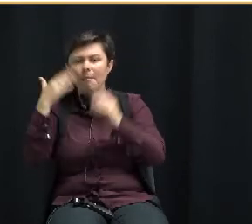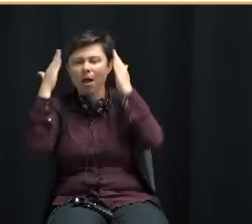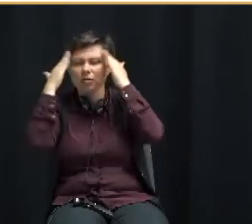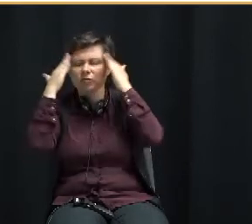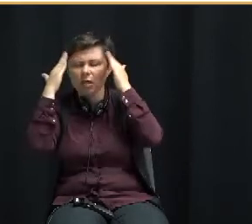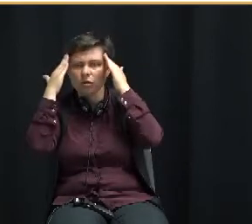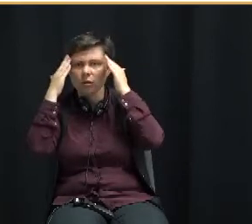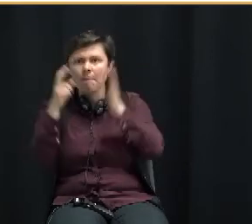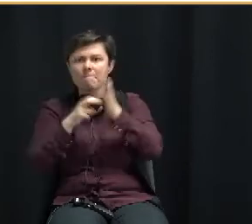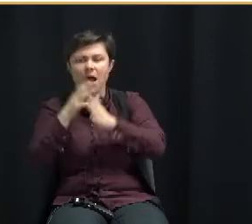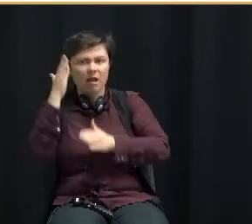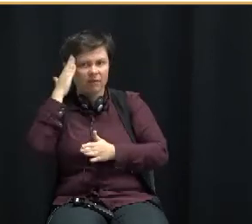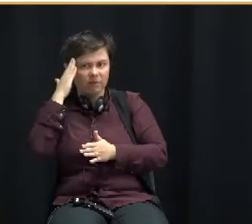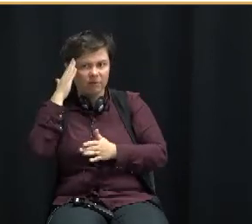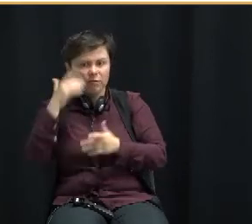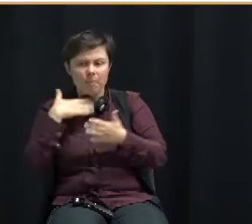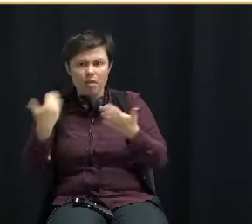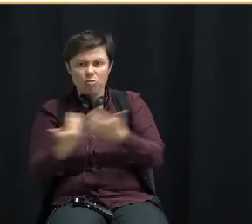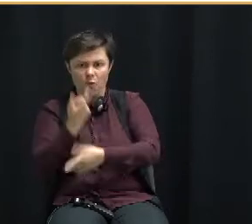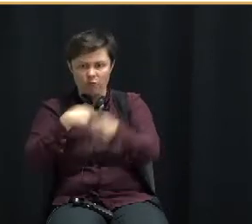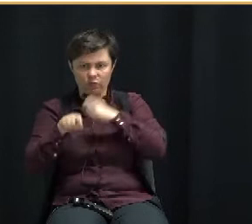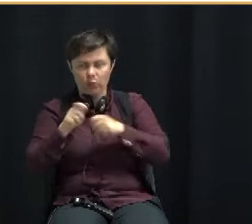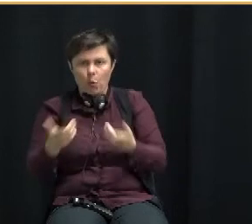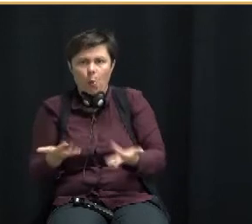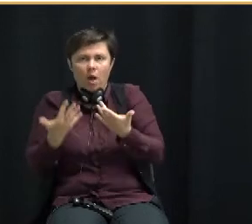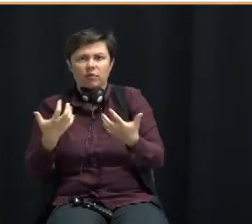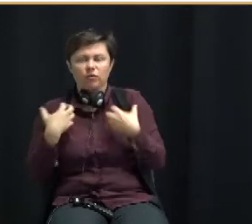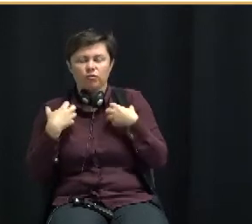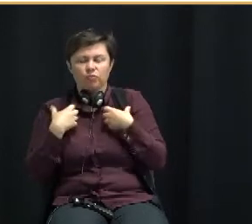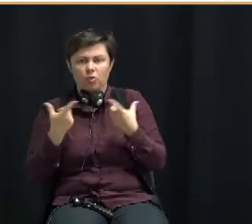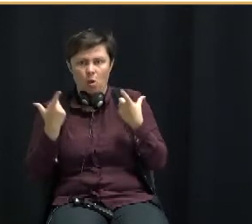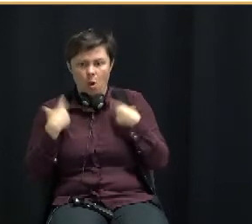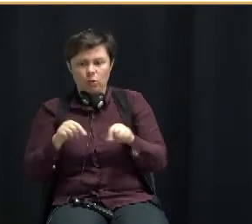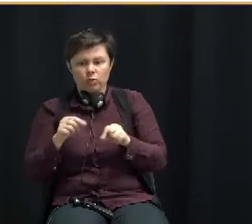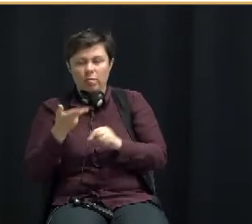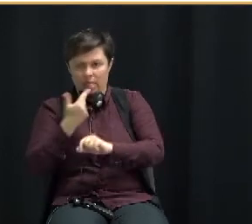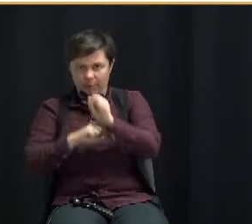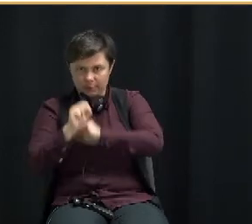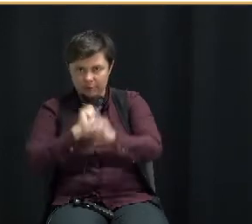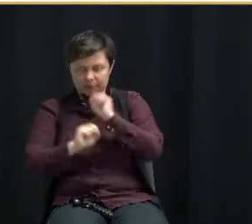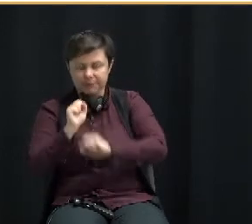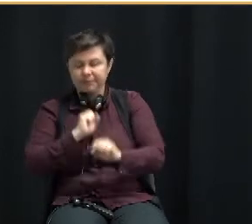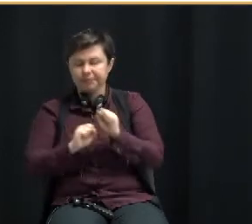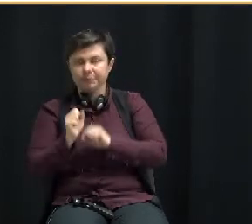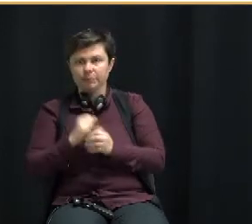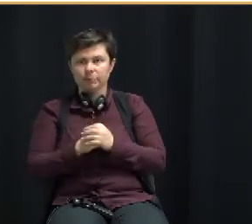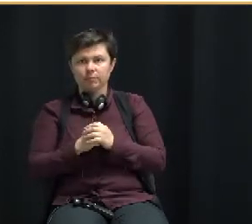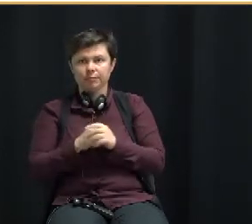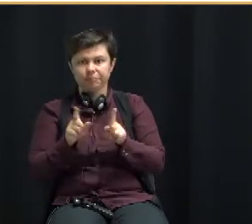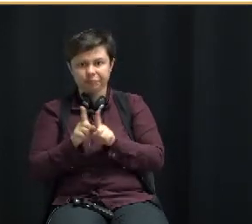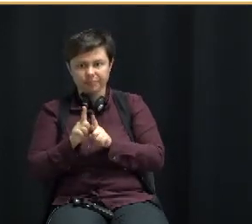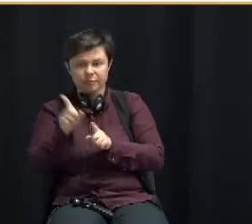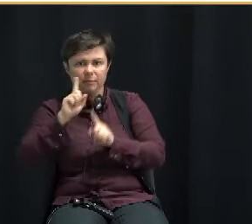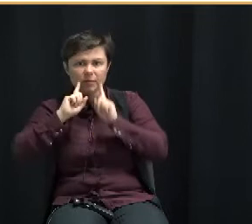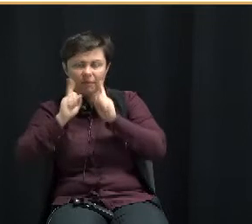barriers in action. So lack of knowledge in terms of new solutions that would facilitate the life of the disabled is